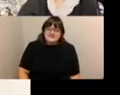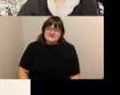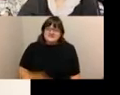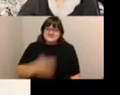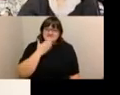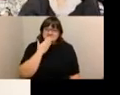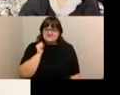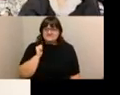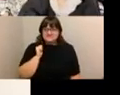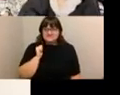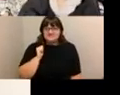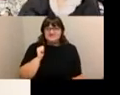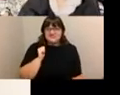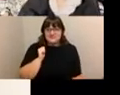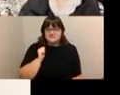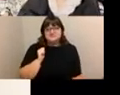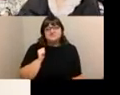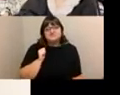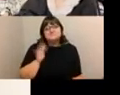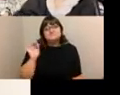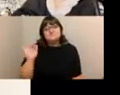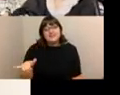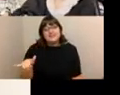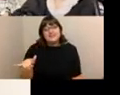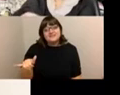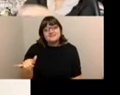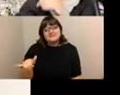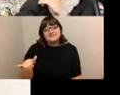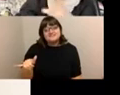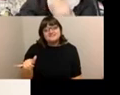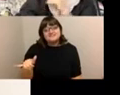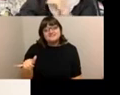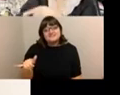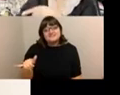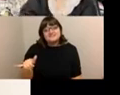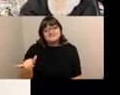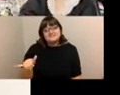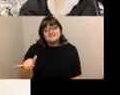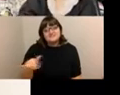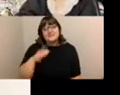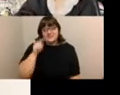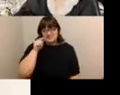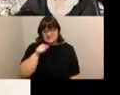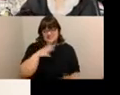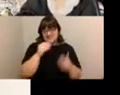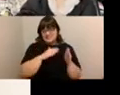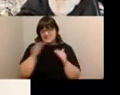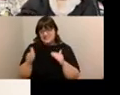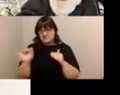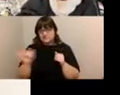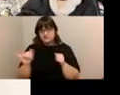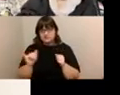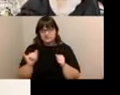Awesome. So this piece and the next, this slide and then the next one are from